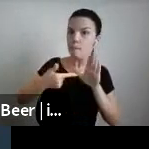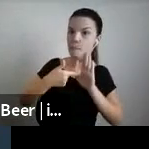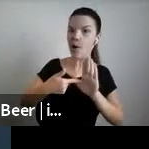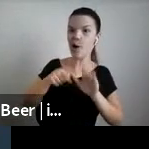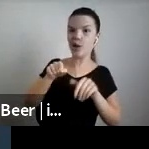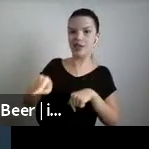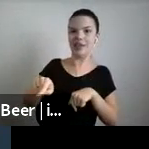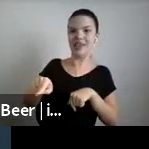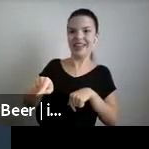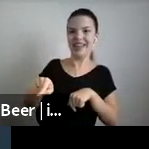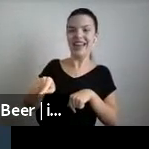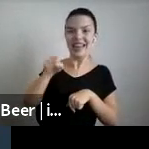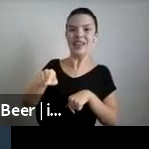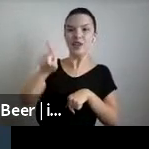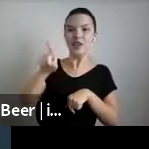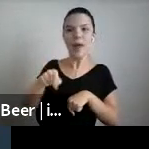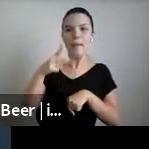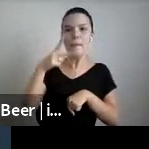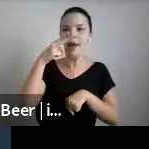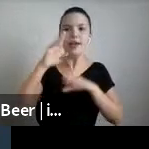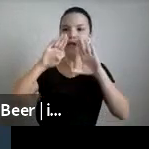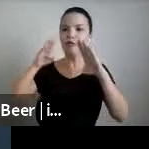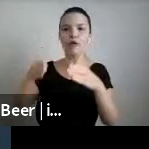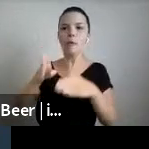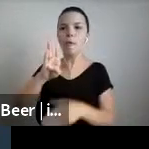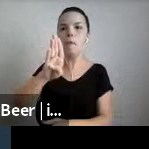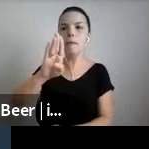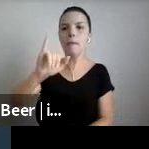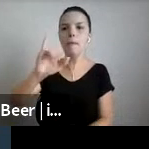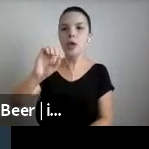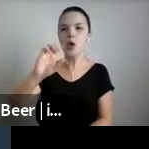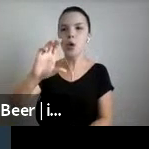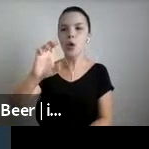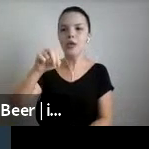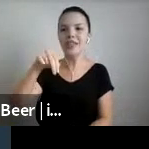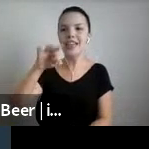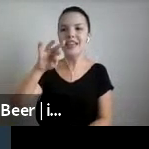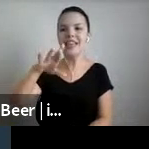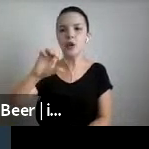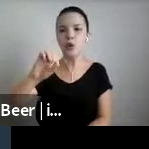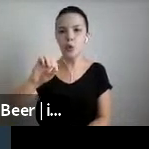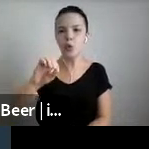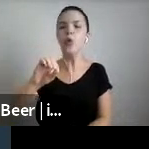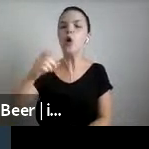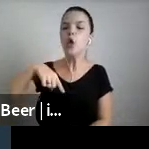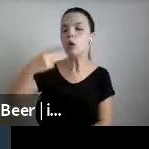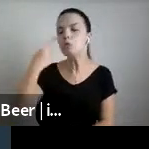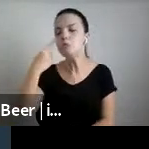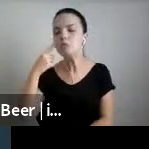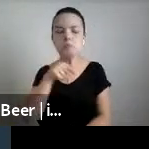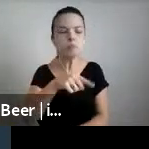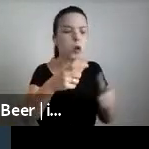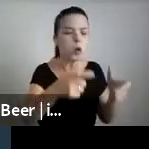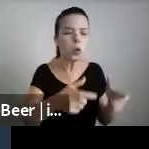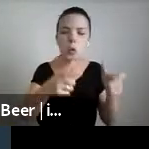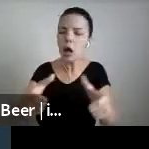purely biocentric process in terms of identifying them. Nothing to do